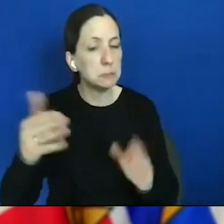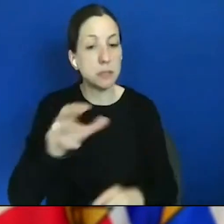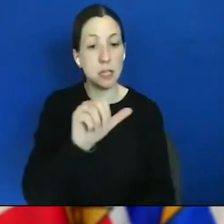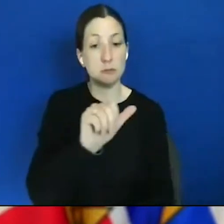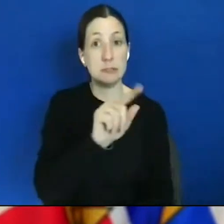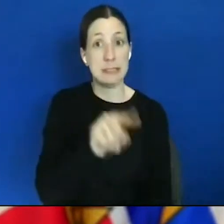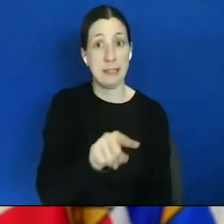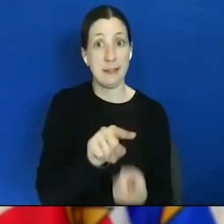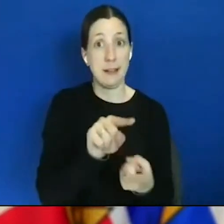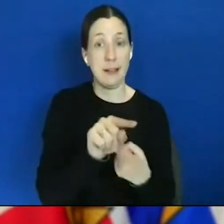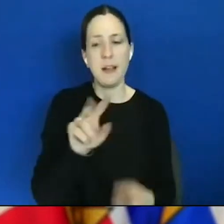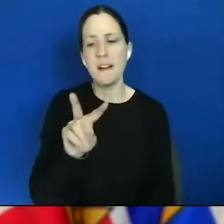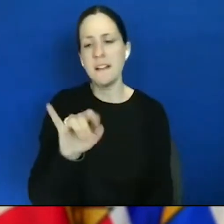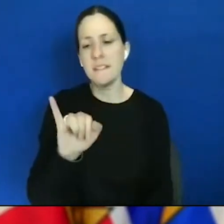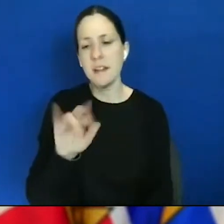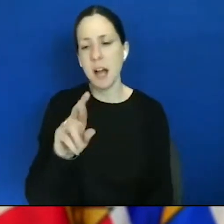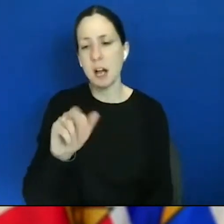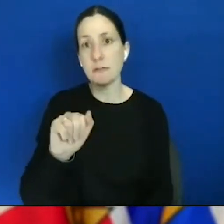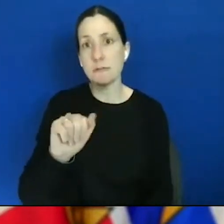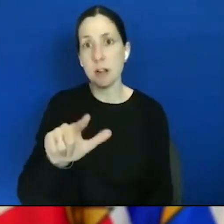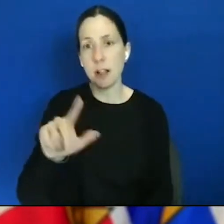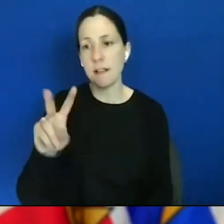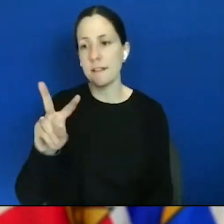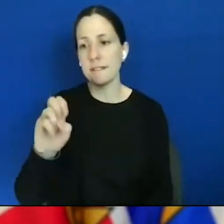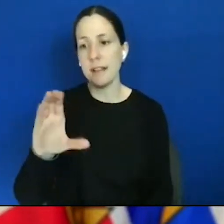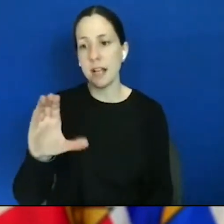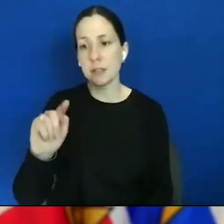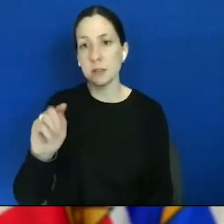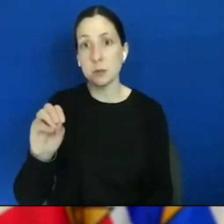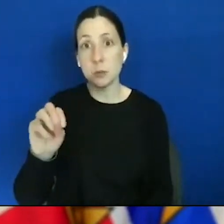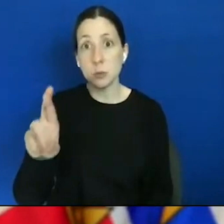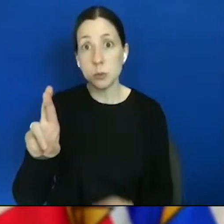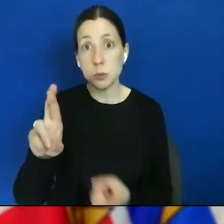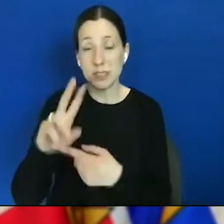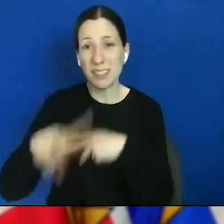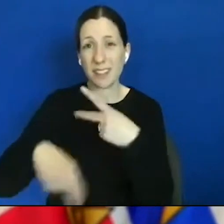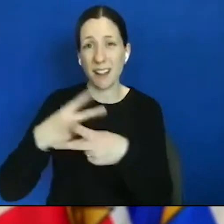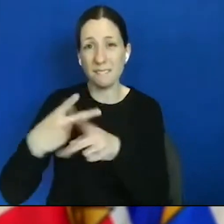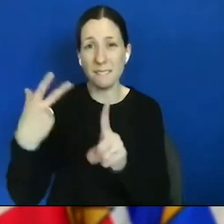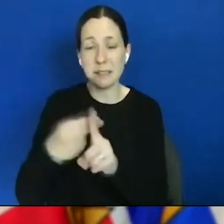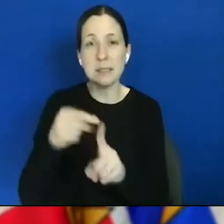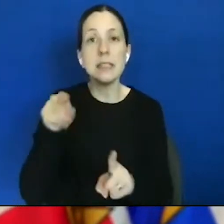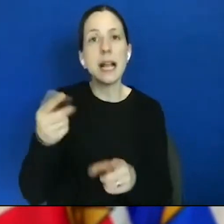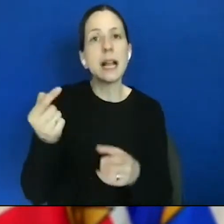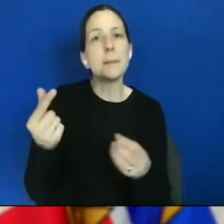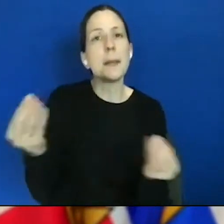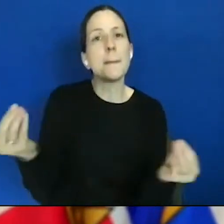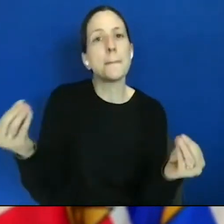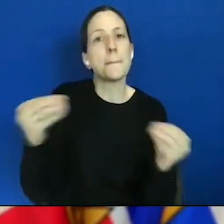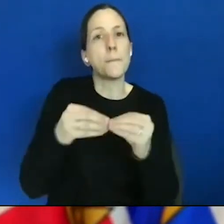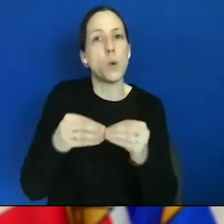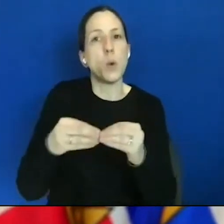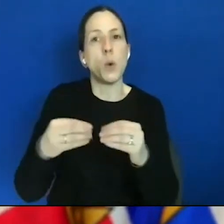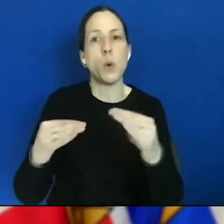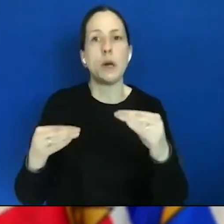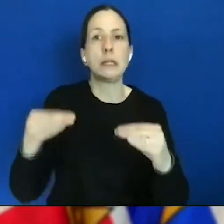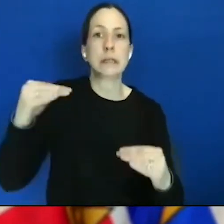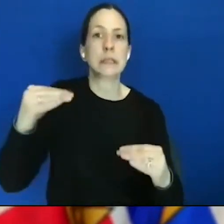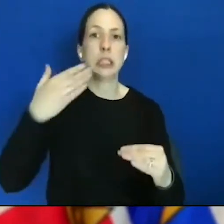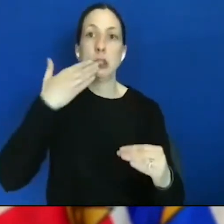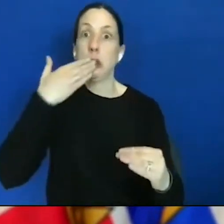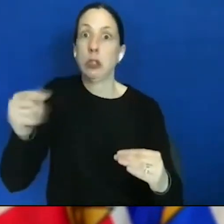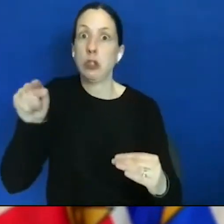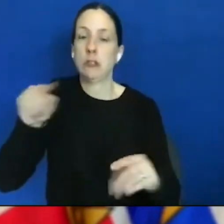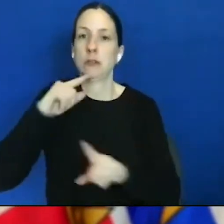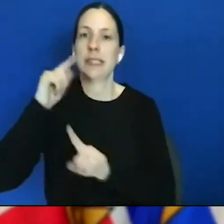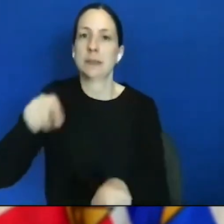the viral vector vaccine, creates a slightly stronger cell response, so that those memory cells that your